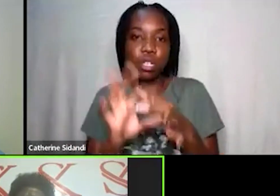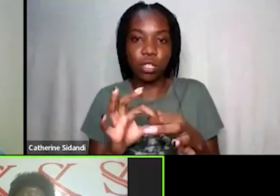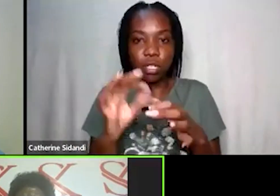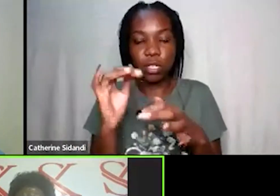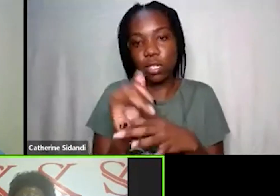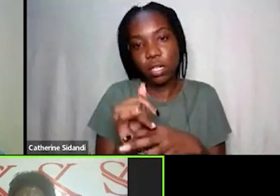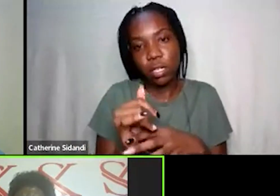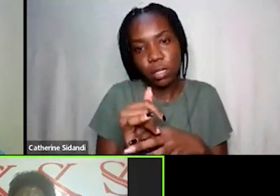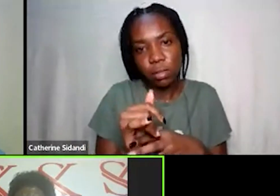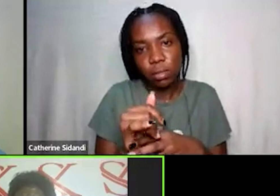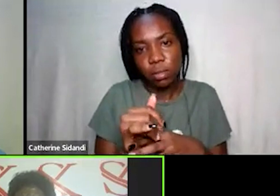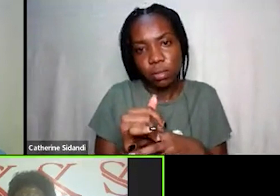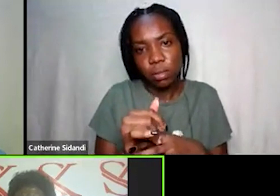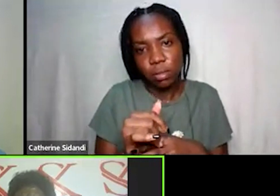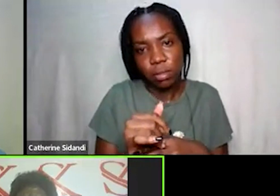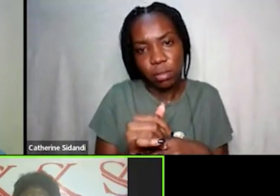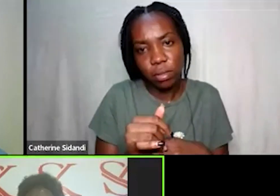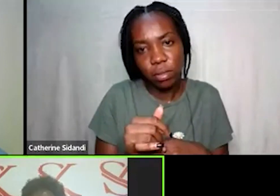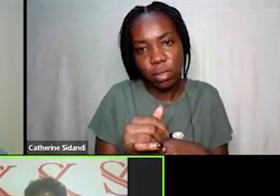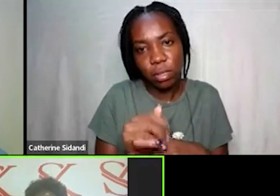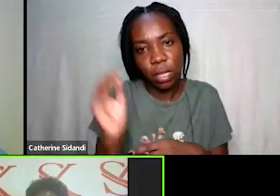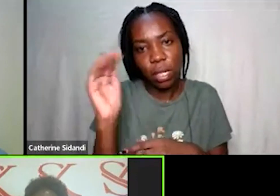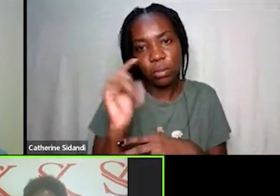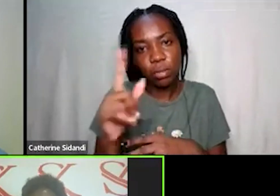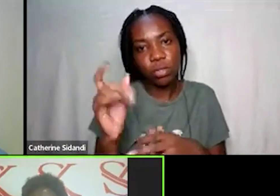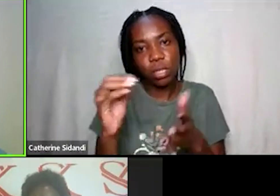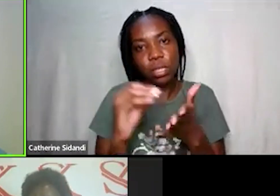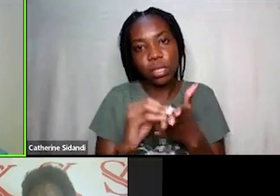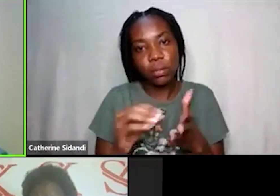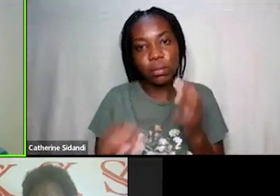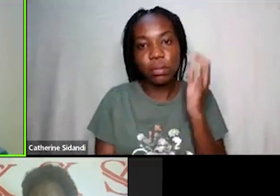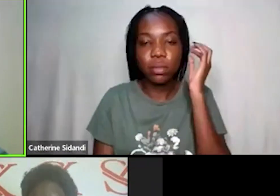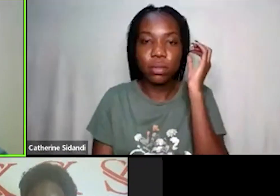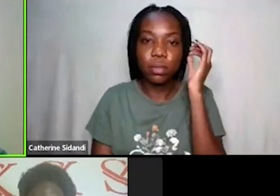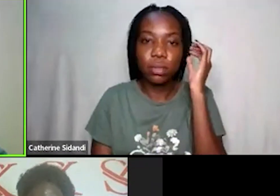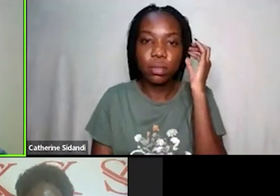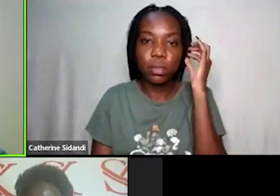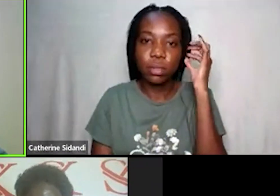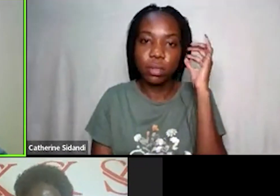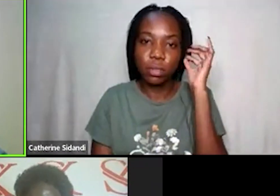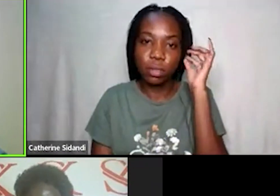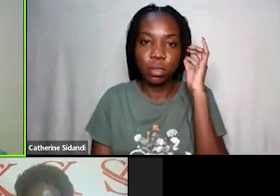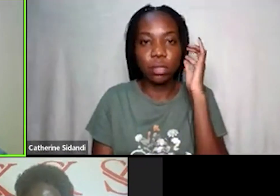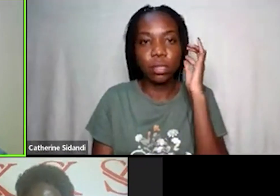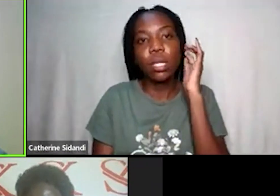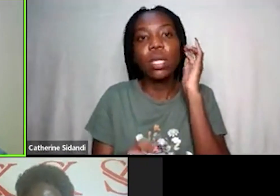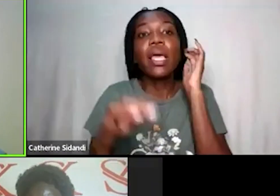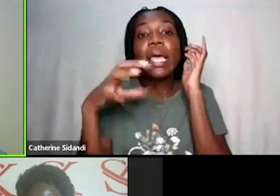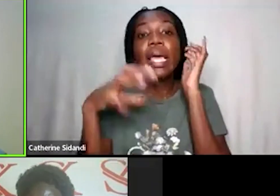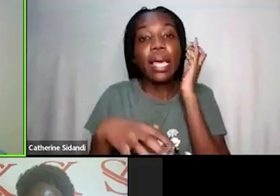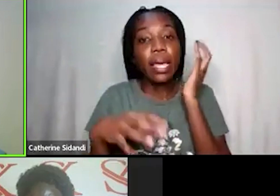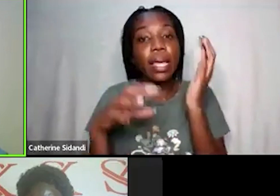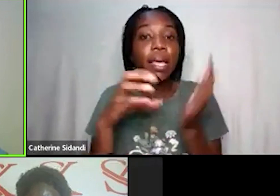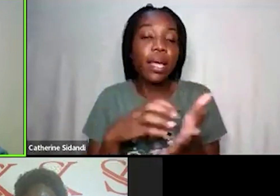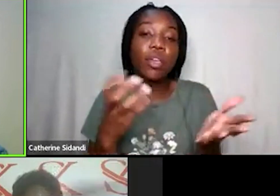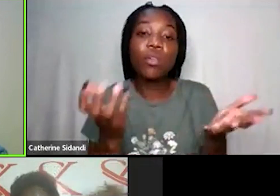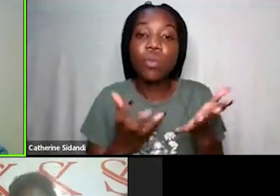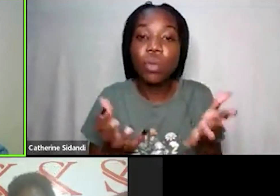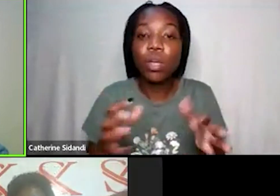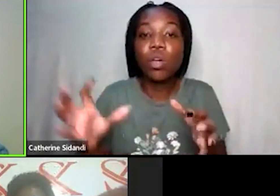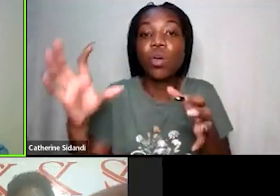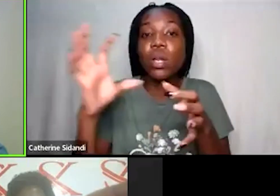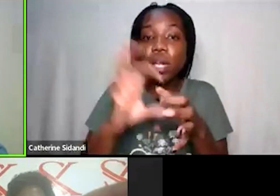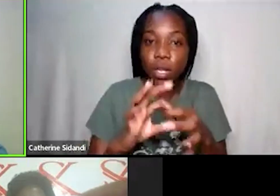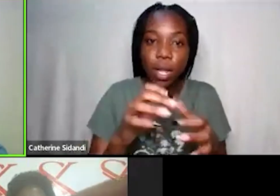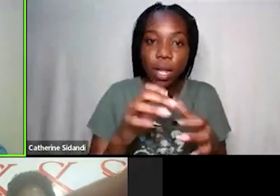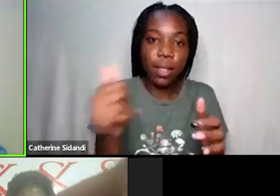exactly does it? Okay, ask the question again. He's saying, how do you deal with a case where the connection is not, the other